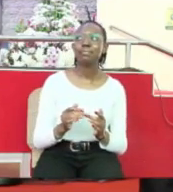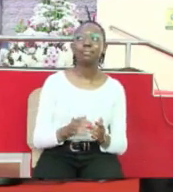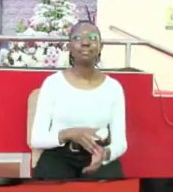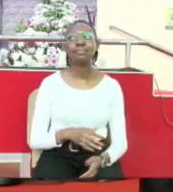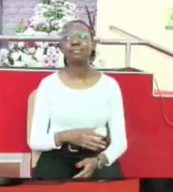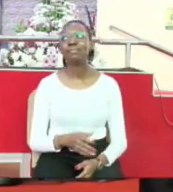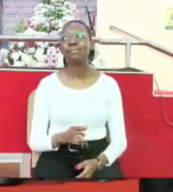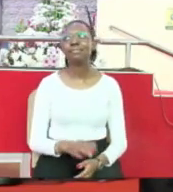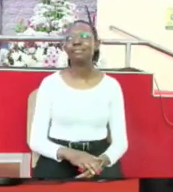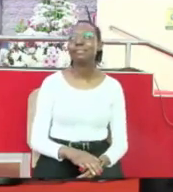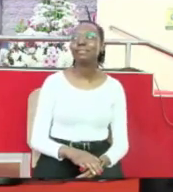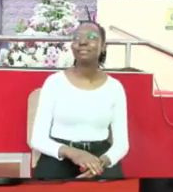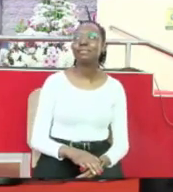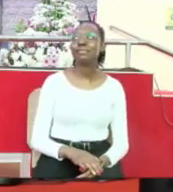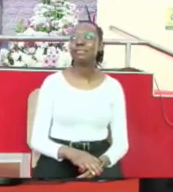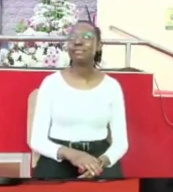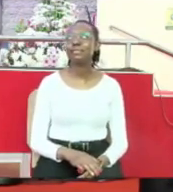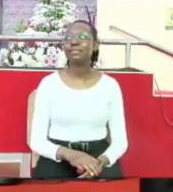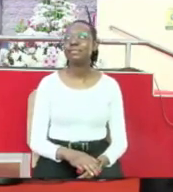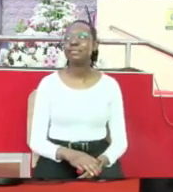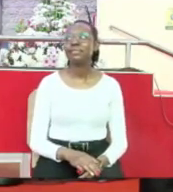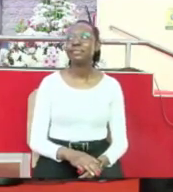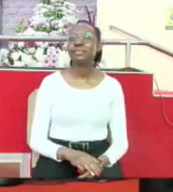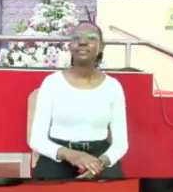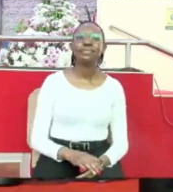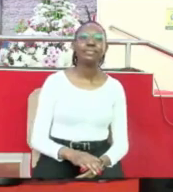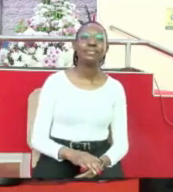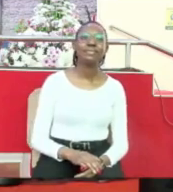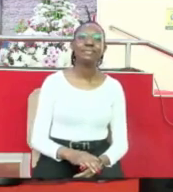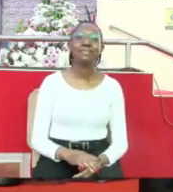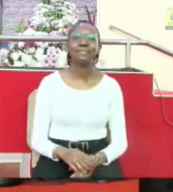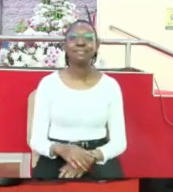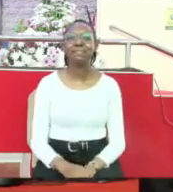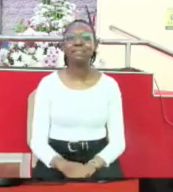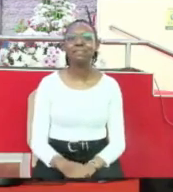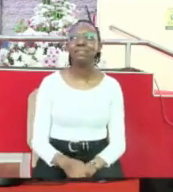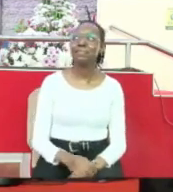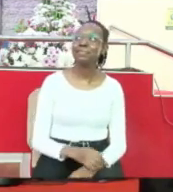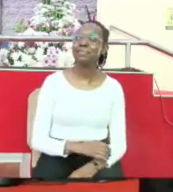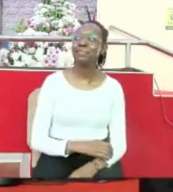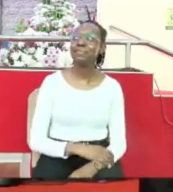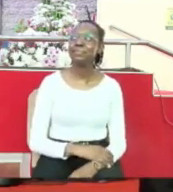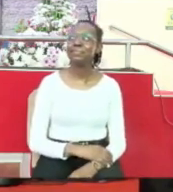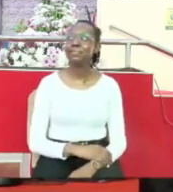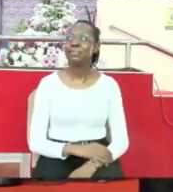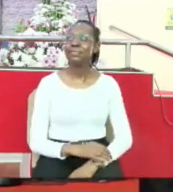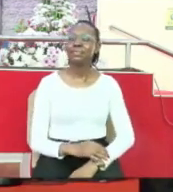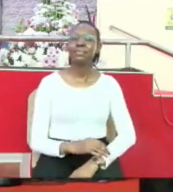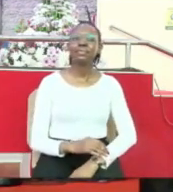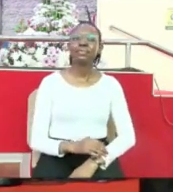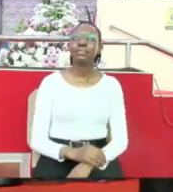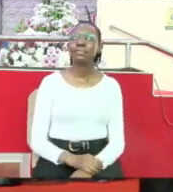it, he sat on it. Many people spread their cloaks on the road, while others spread branches they had cut in the